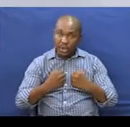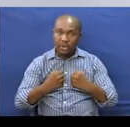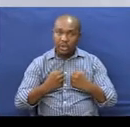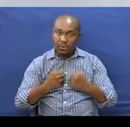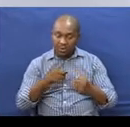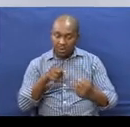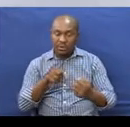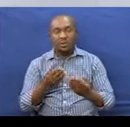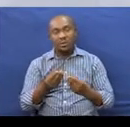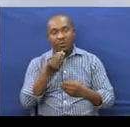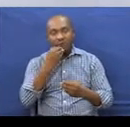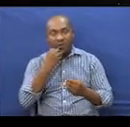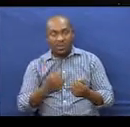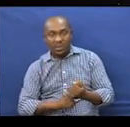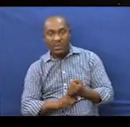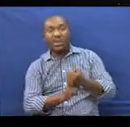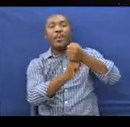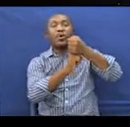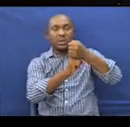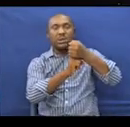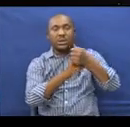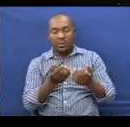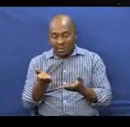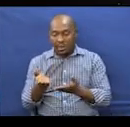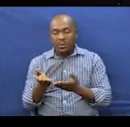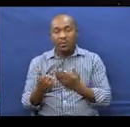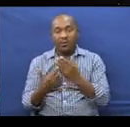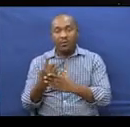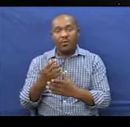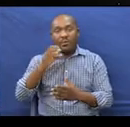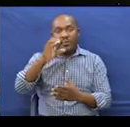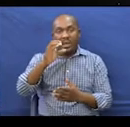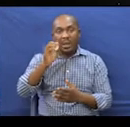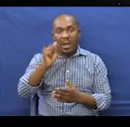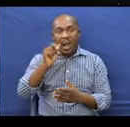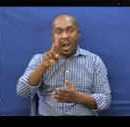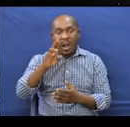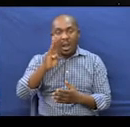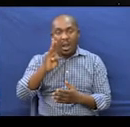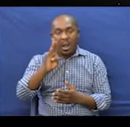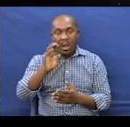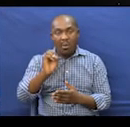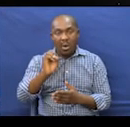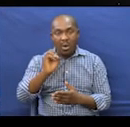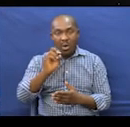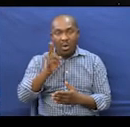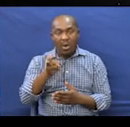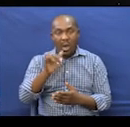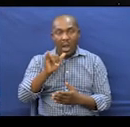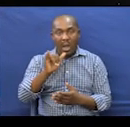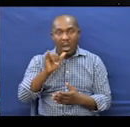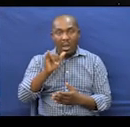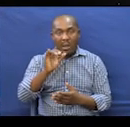that is required by in the process of movement comes from what? Carbohydrate. Now, what are the examples of